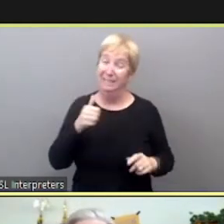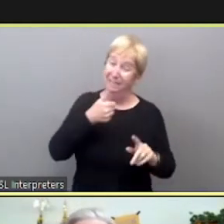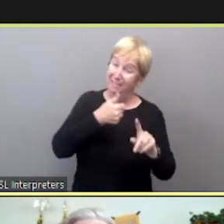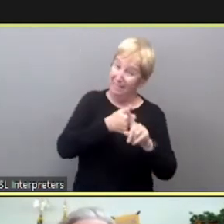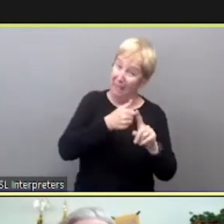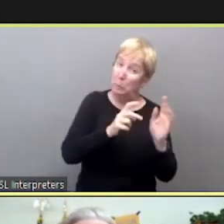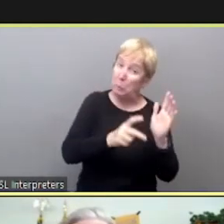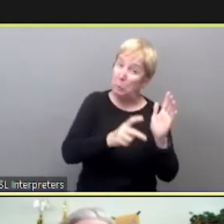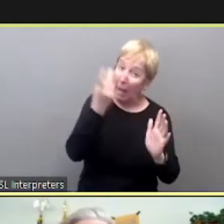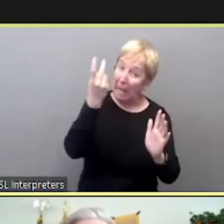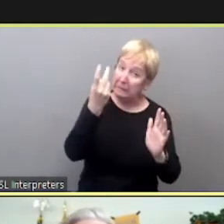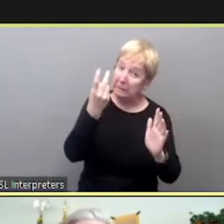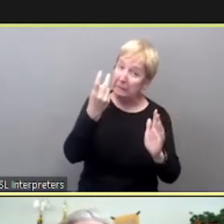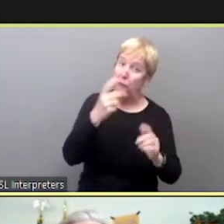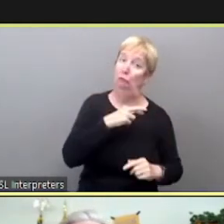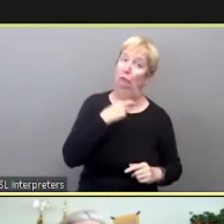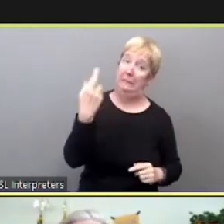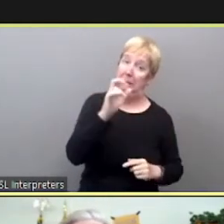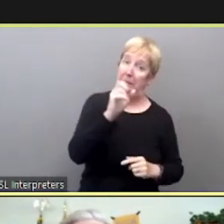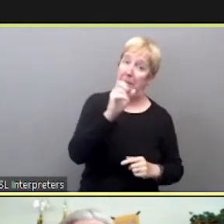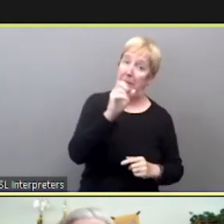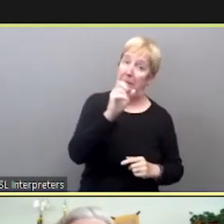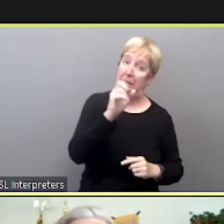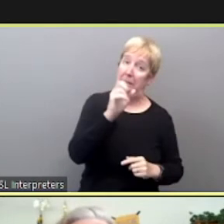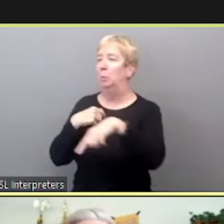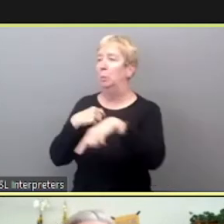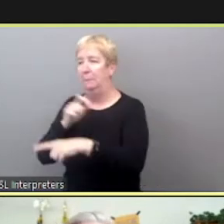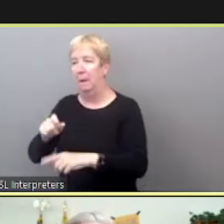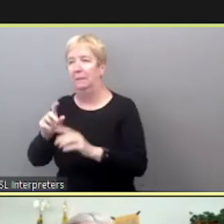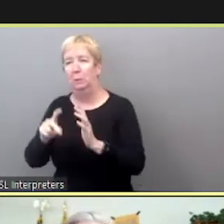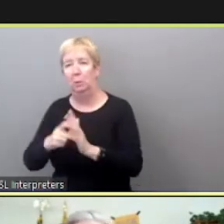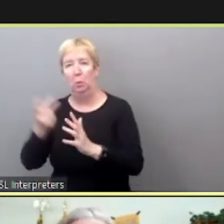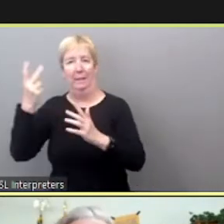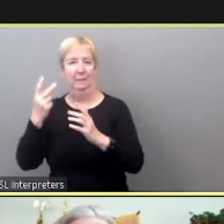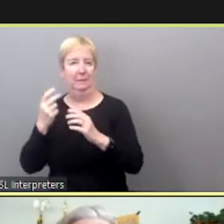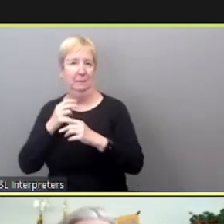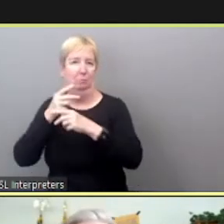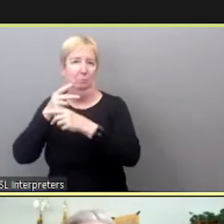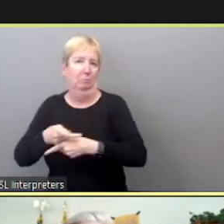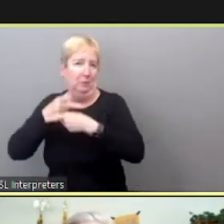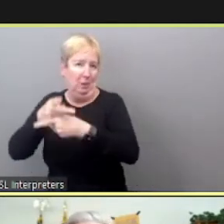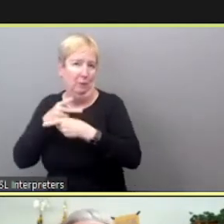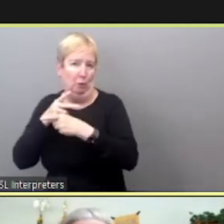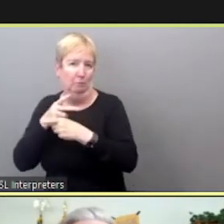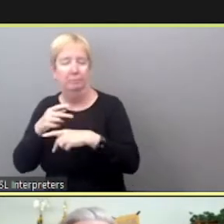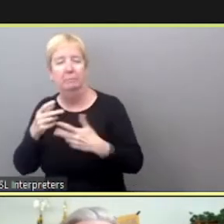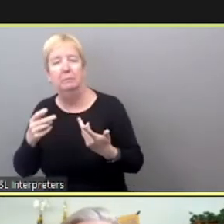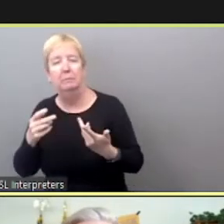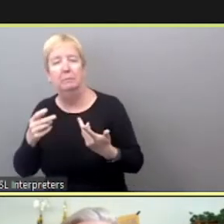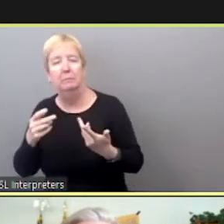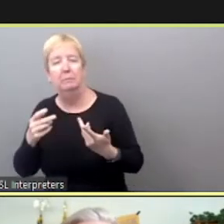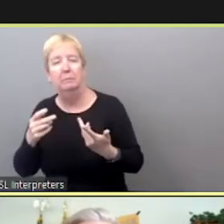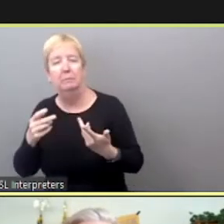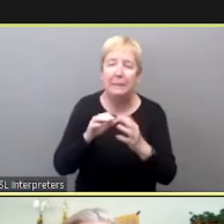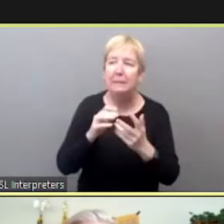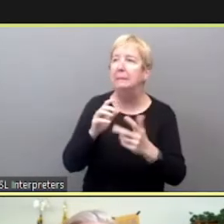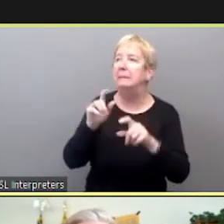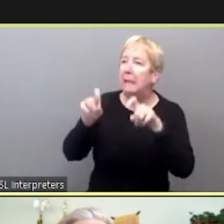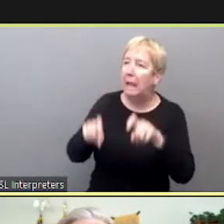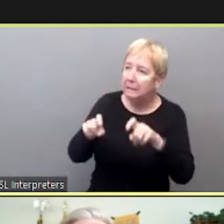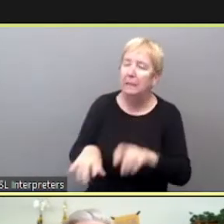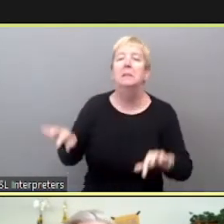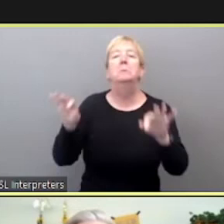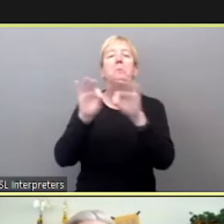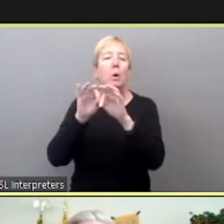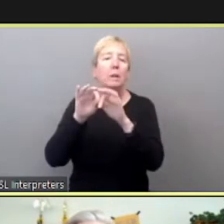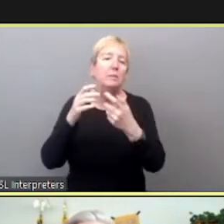if not 4 times as careful. Get tested, get treatment, really be careful indoors.